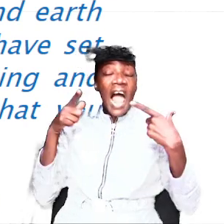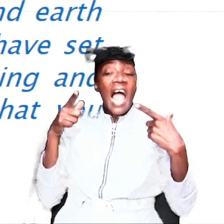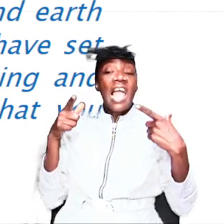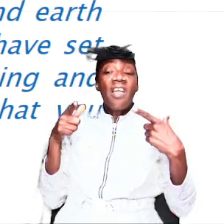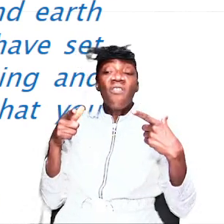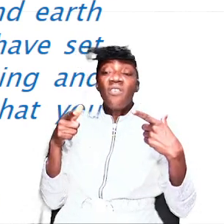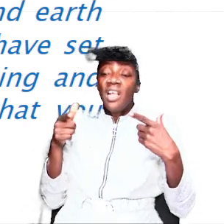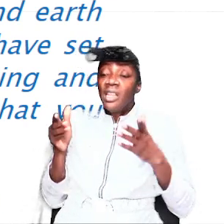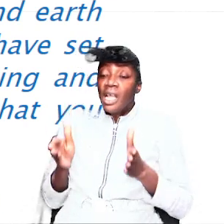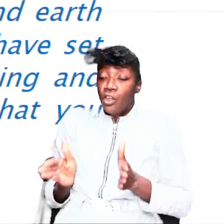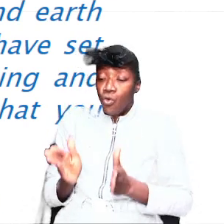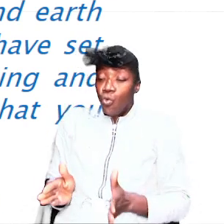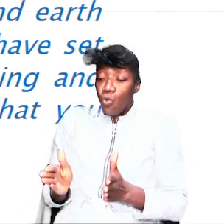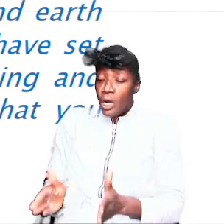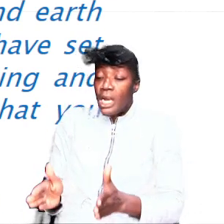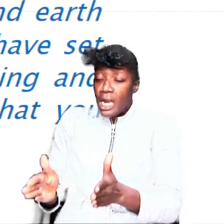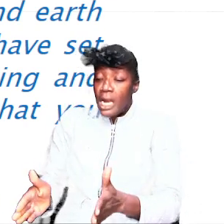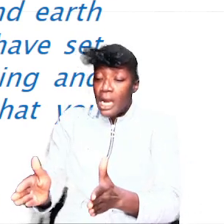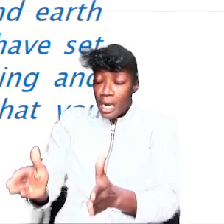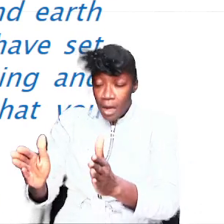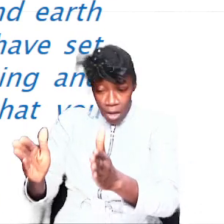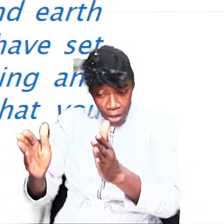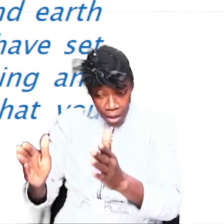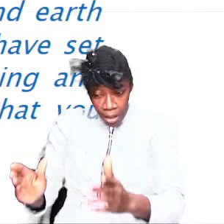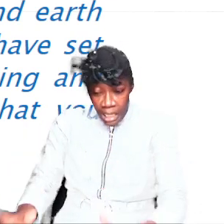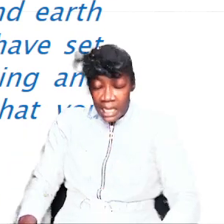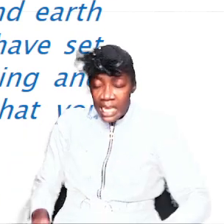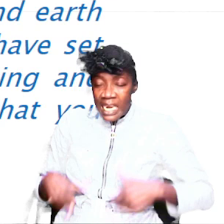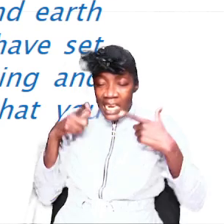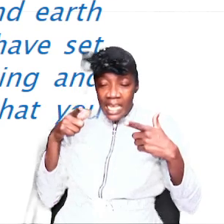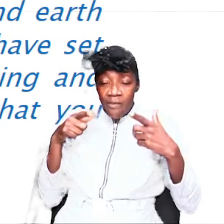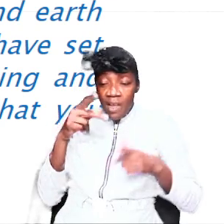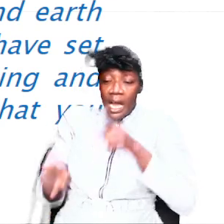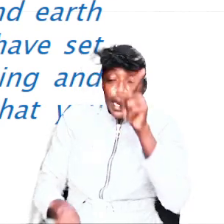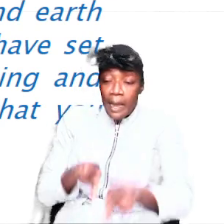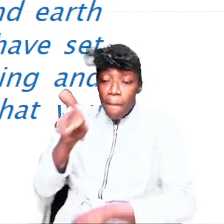may live and that your descendants might live.